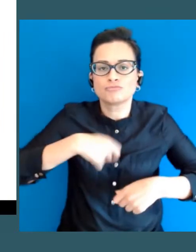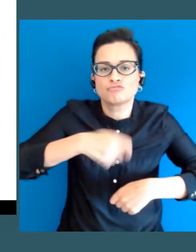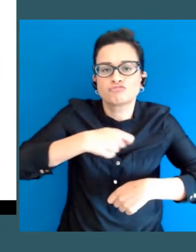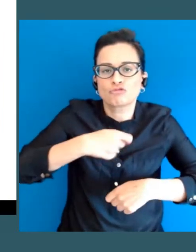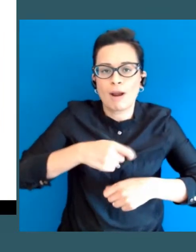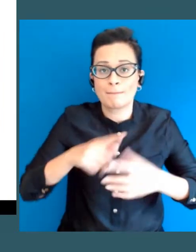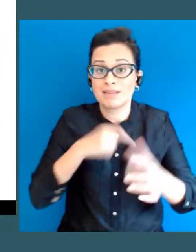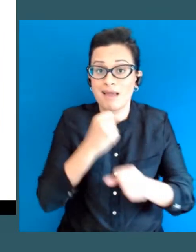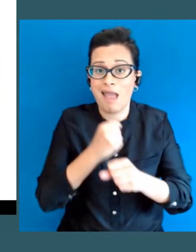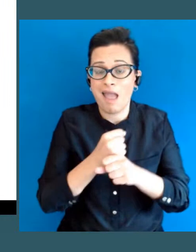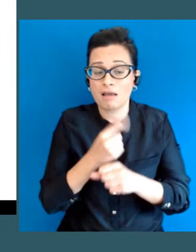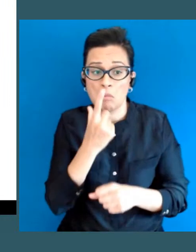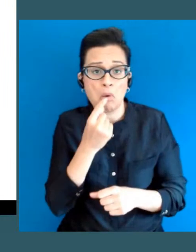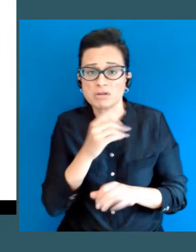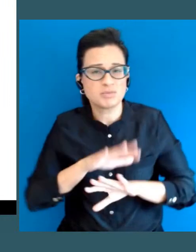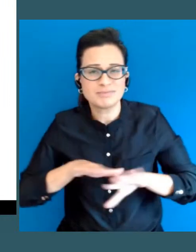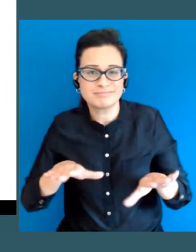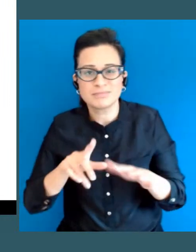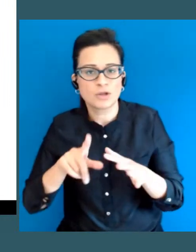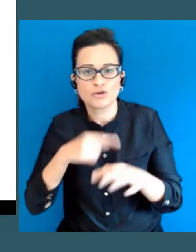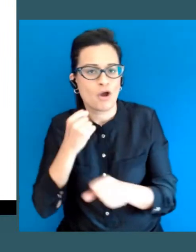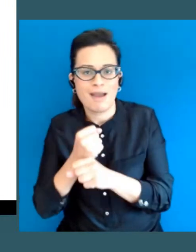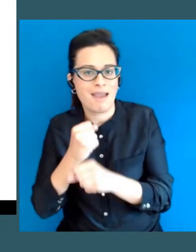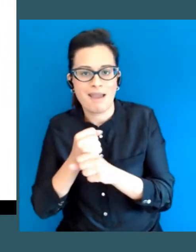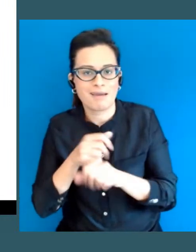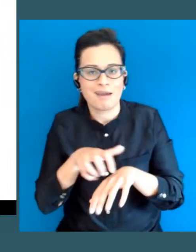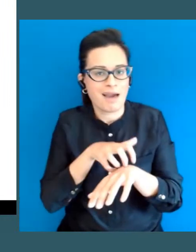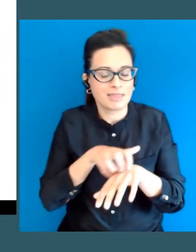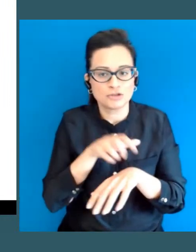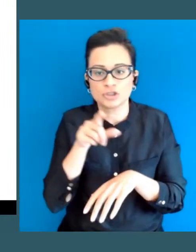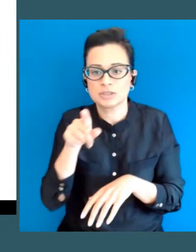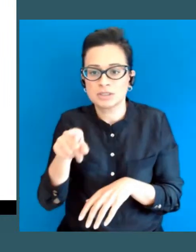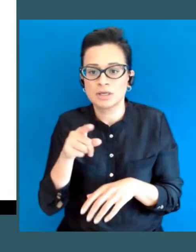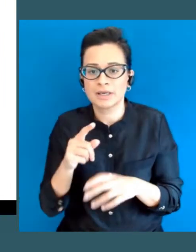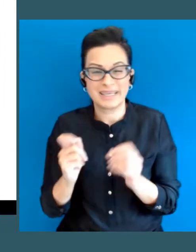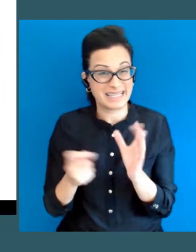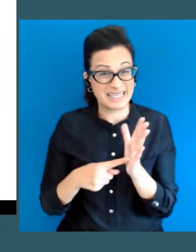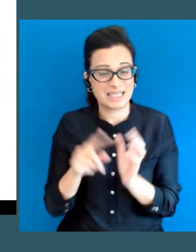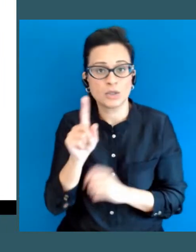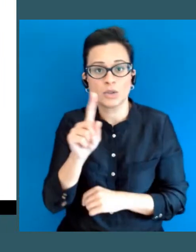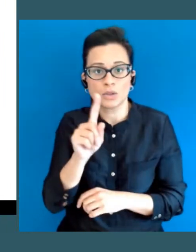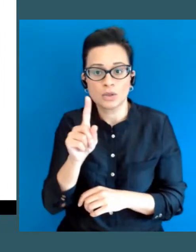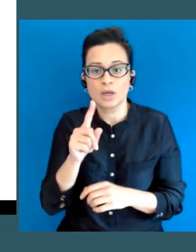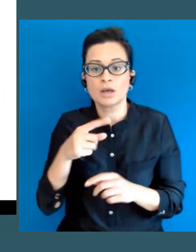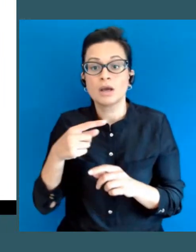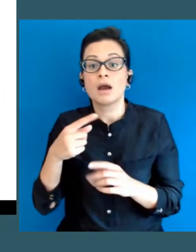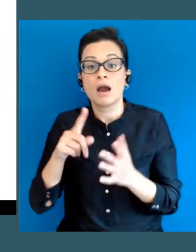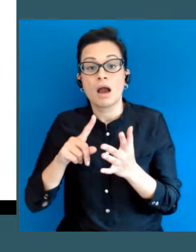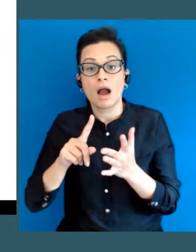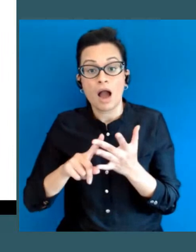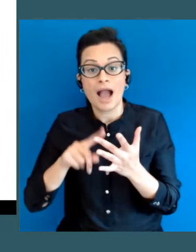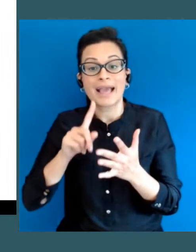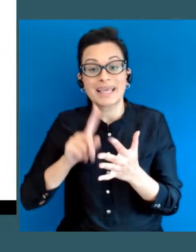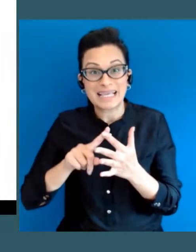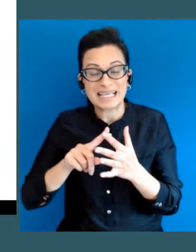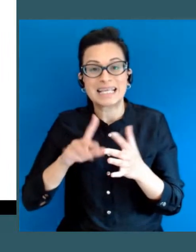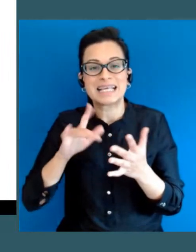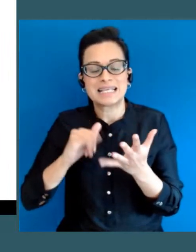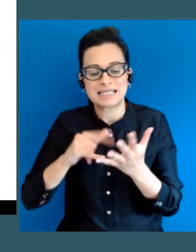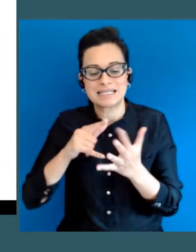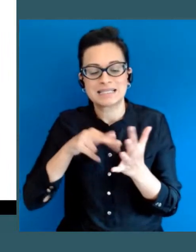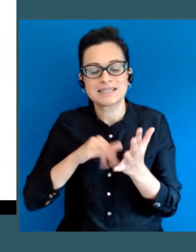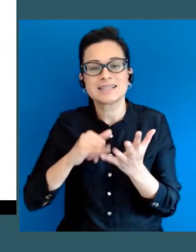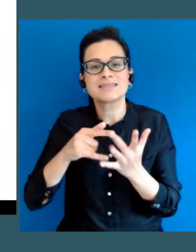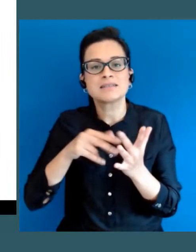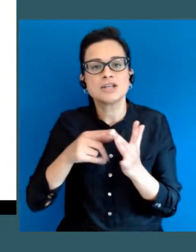unlikely to be allergy. So the key thing here from this is very much a positive test, i.e. sensitization, which is the positive test, does not